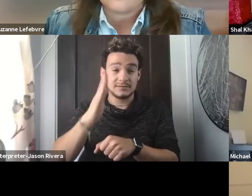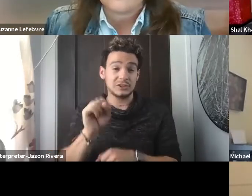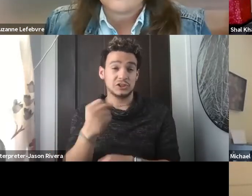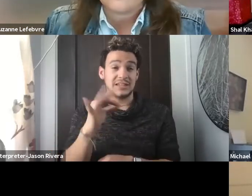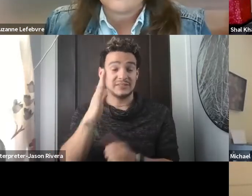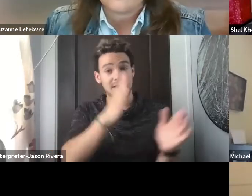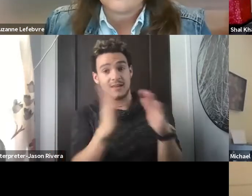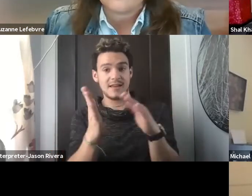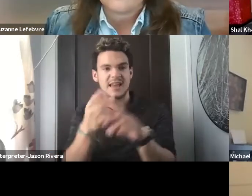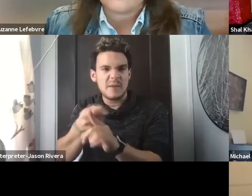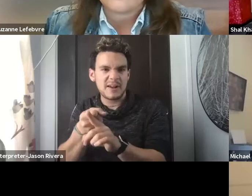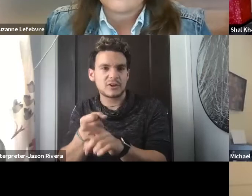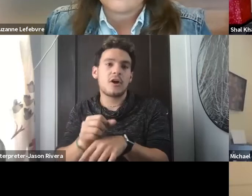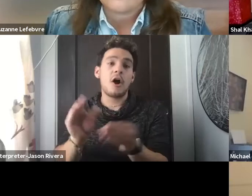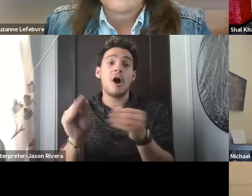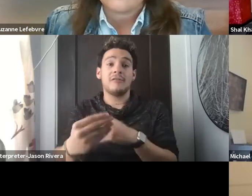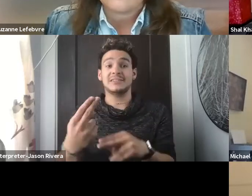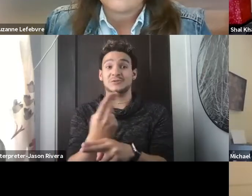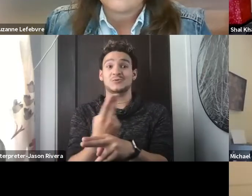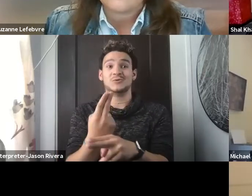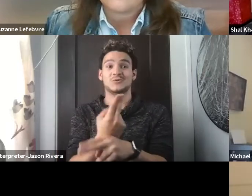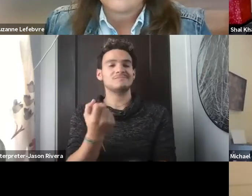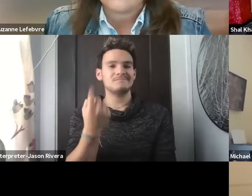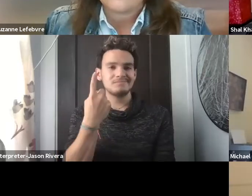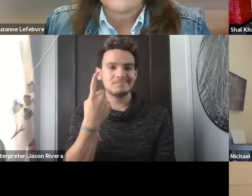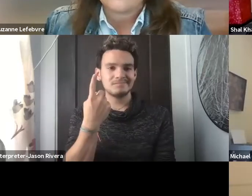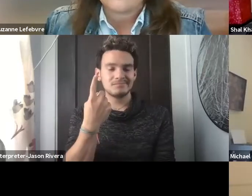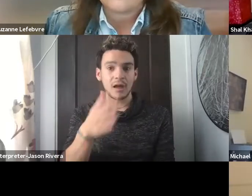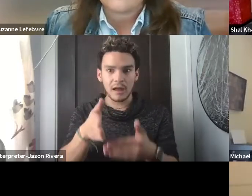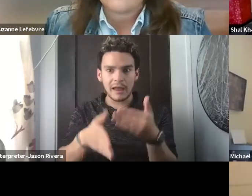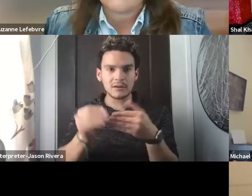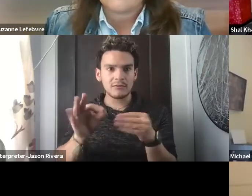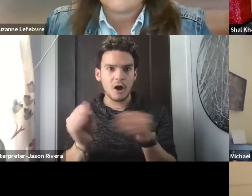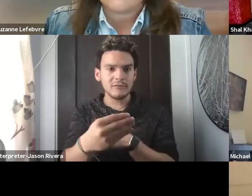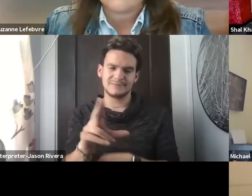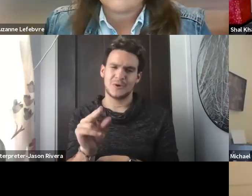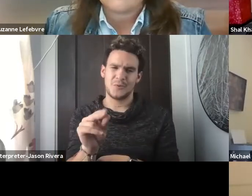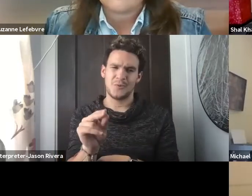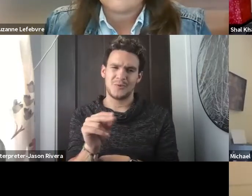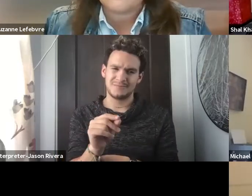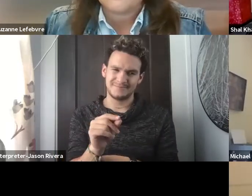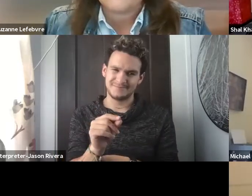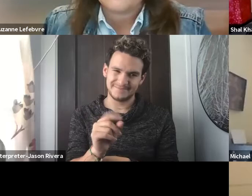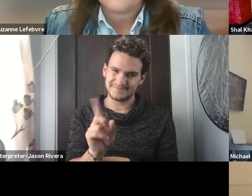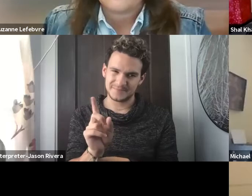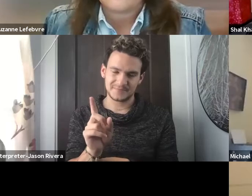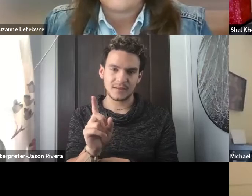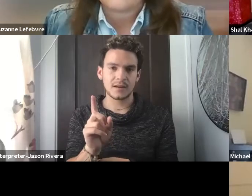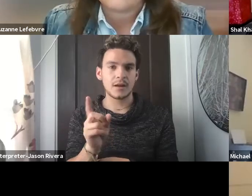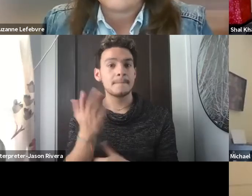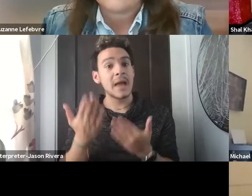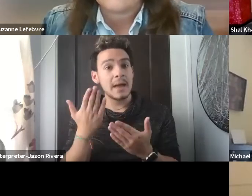impact on office utilization. But it's not going to be the end of office, we don't think, as we know it. Rather, maybe